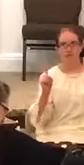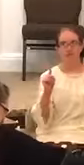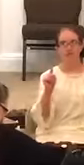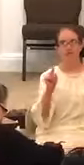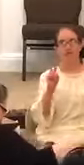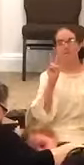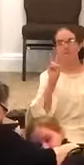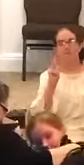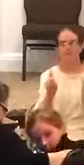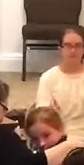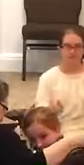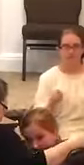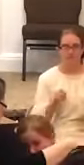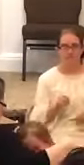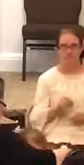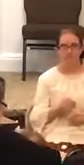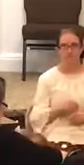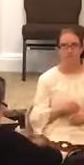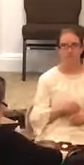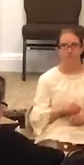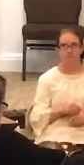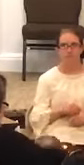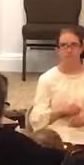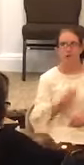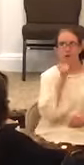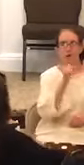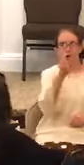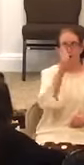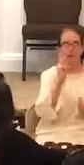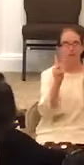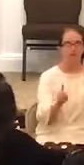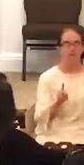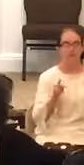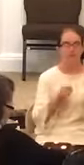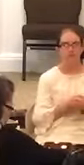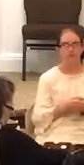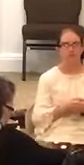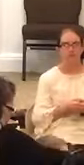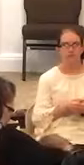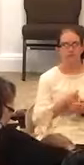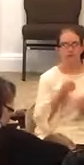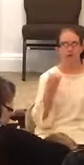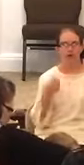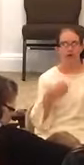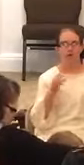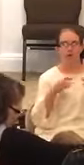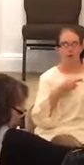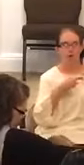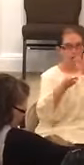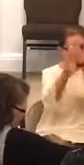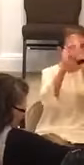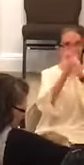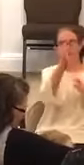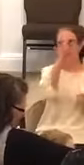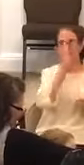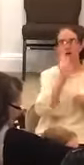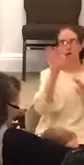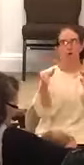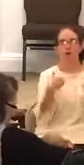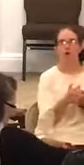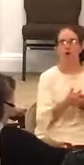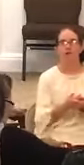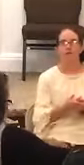there. Amen. Ungodly are people that just, they don't have any regard for God at all.